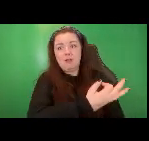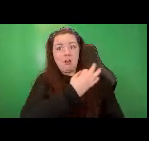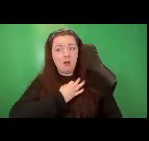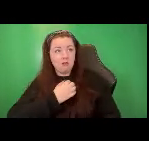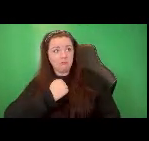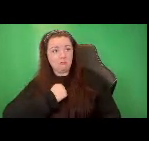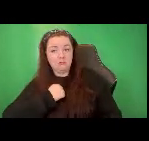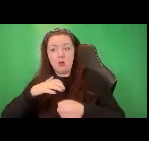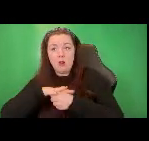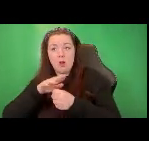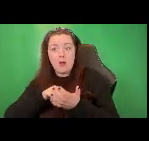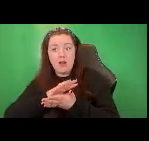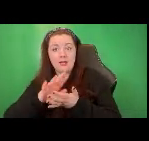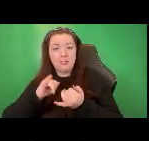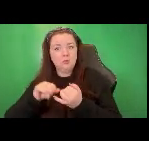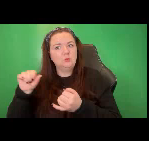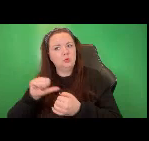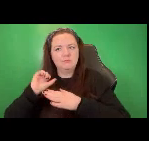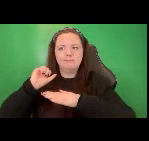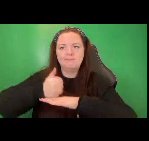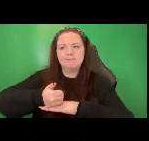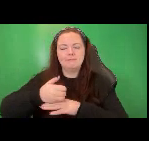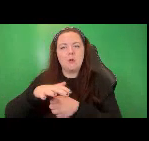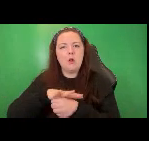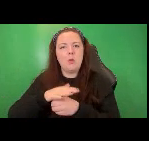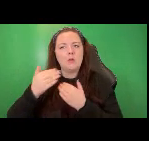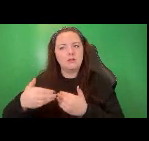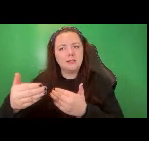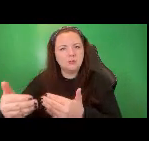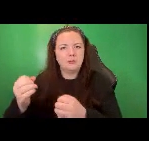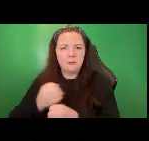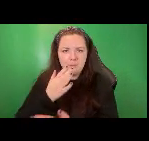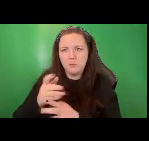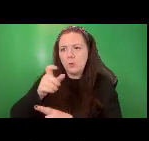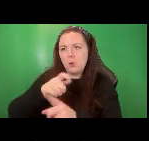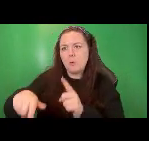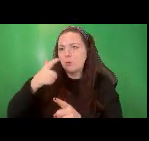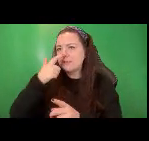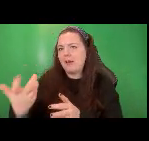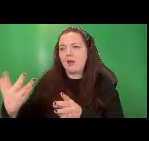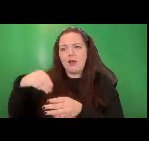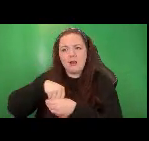deliver local sessions to our communities and